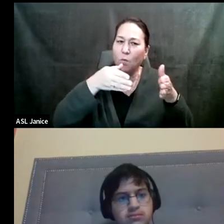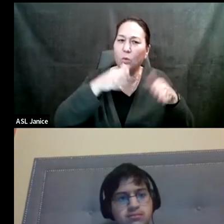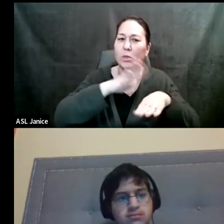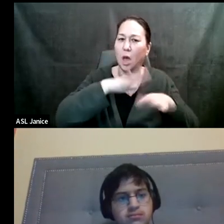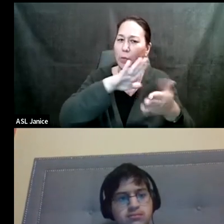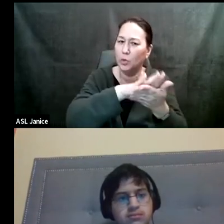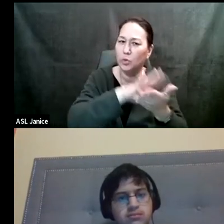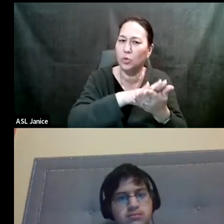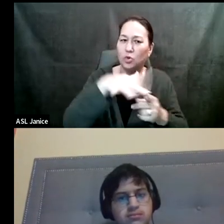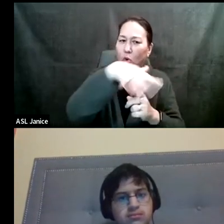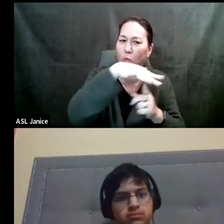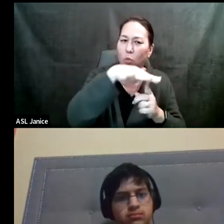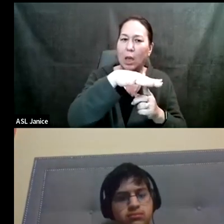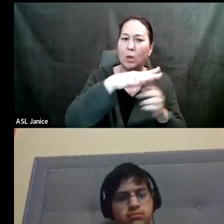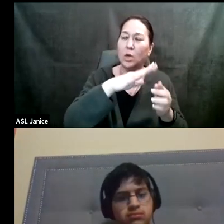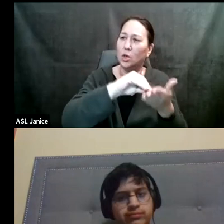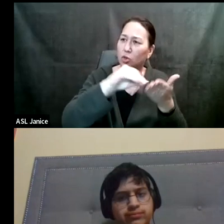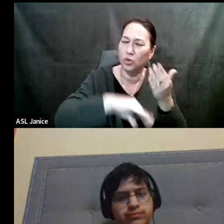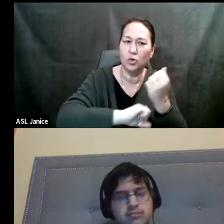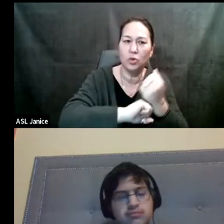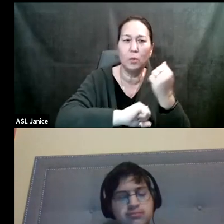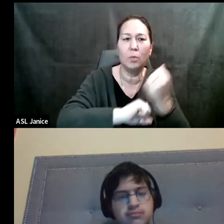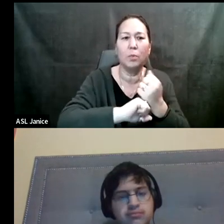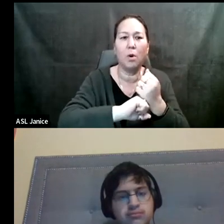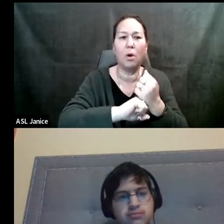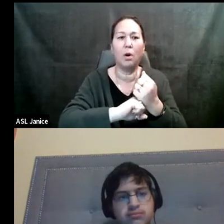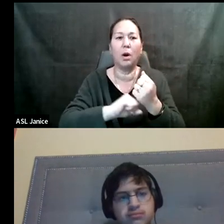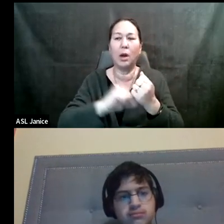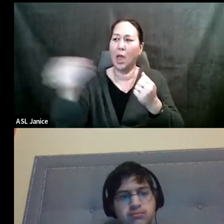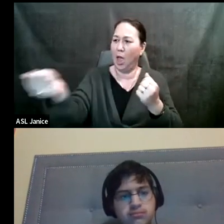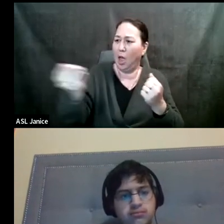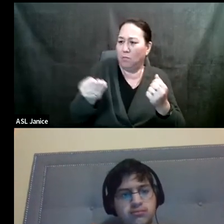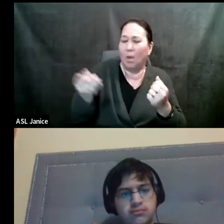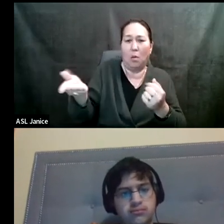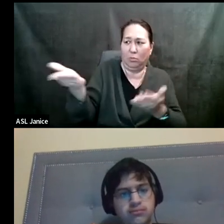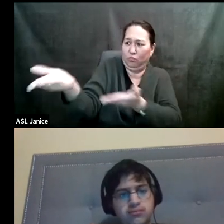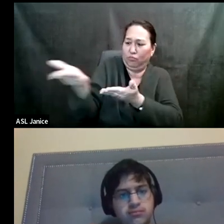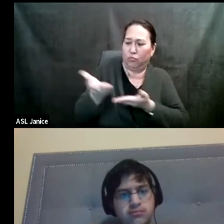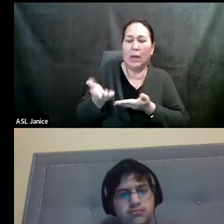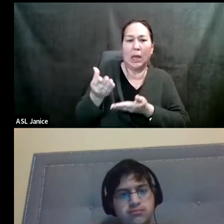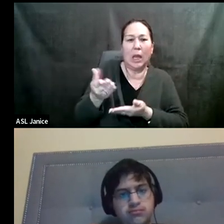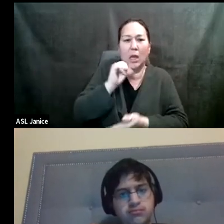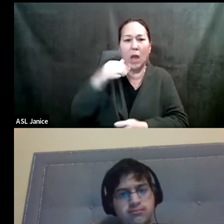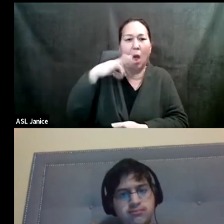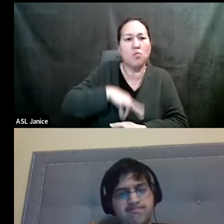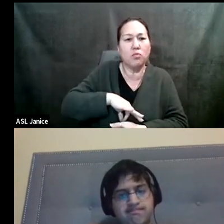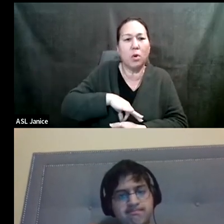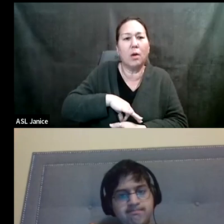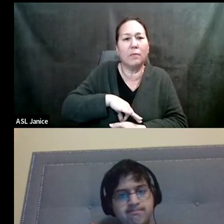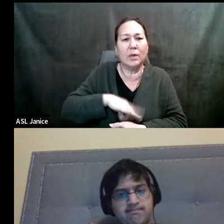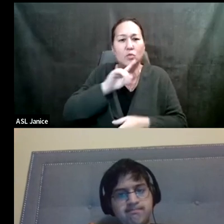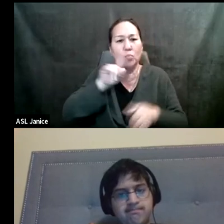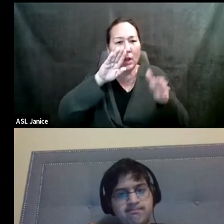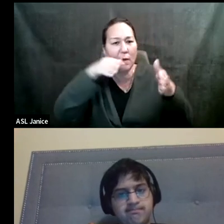Community Partners to work with our most vulnerable students and lots of constant communication between home school